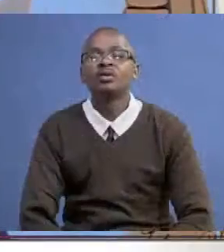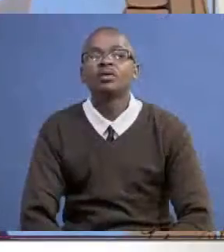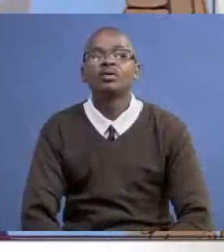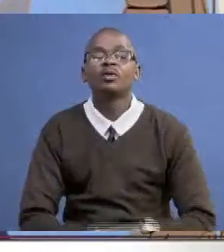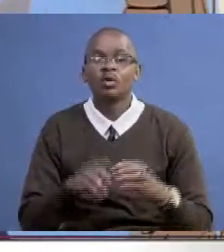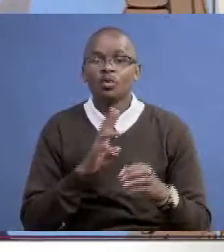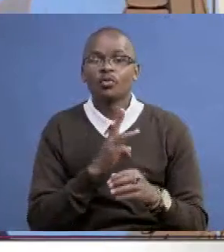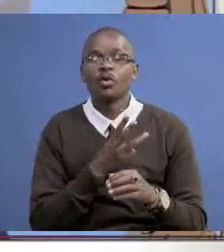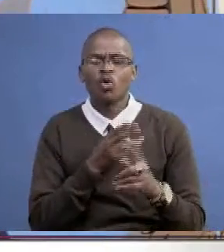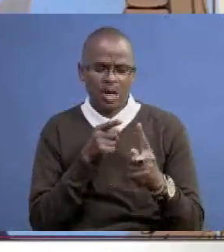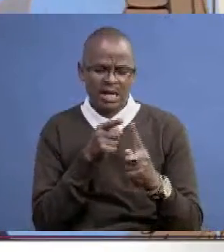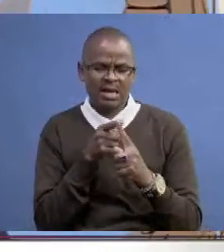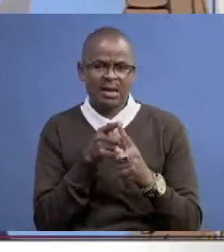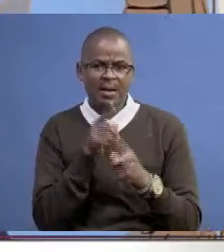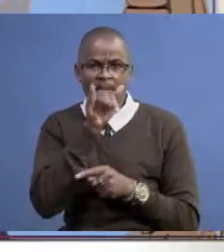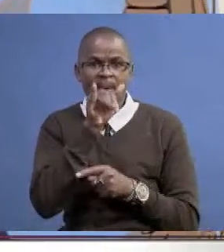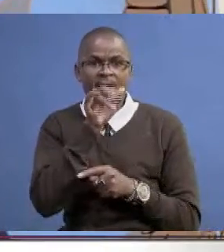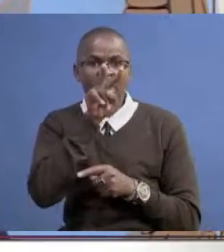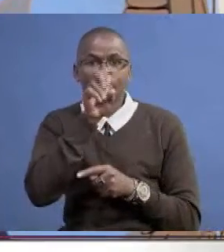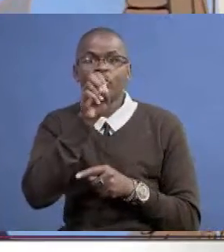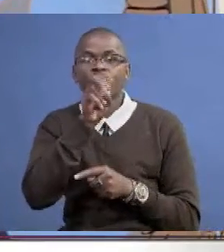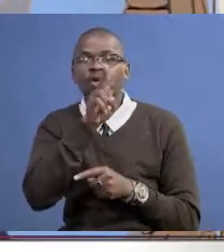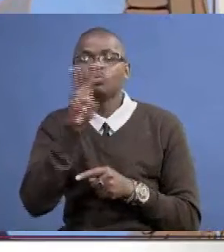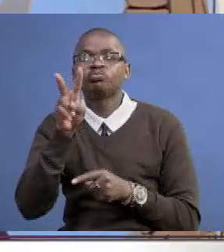We all aim that by 2022,